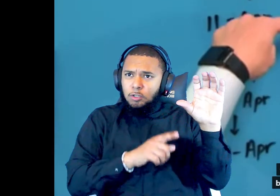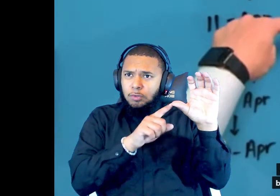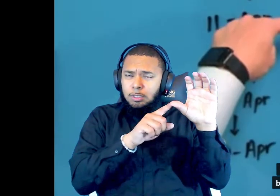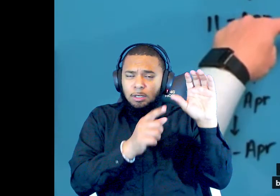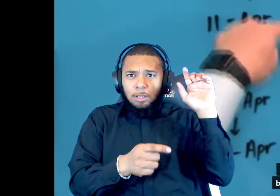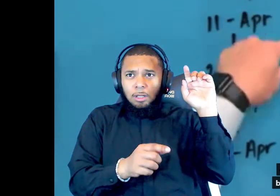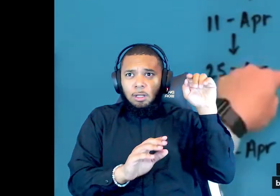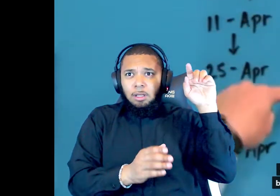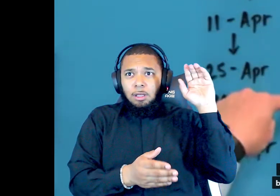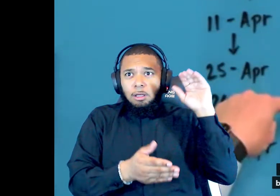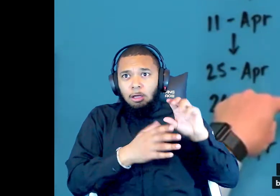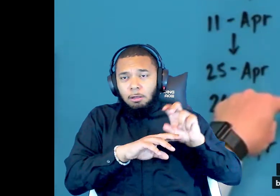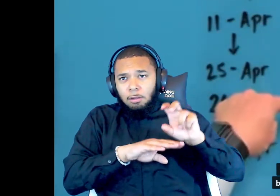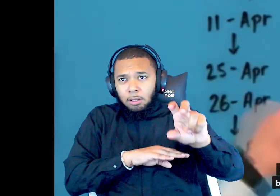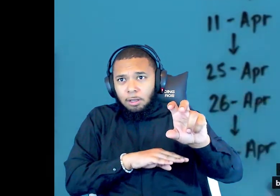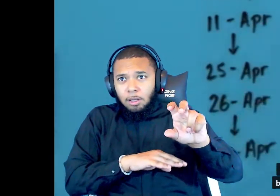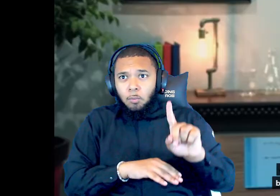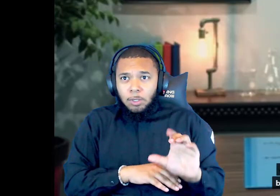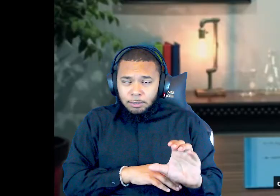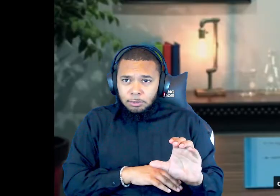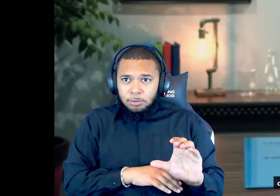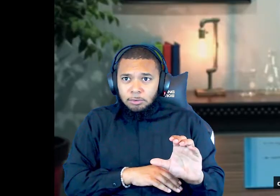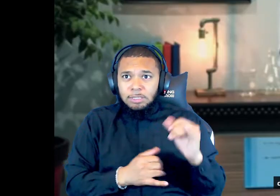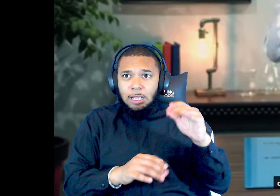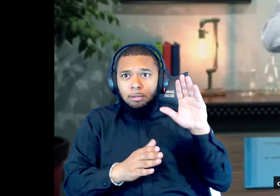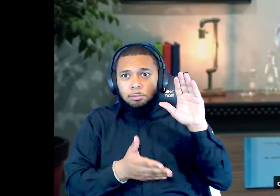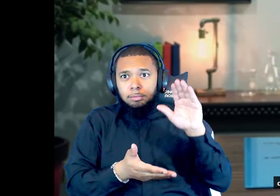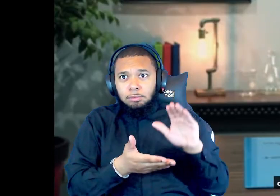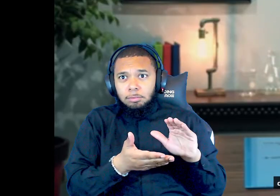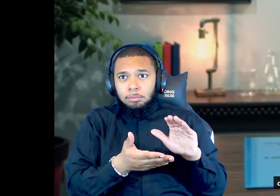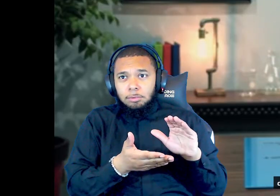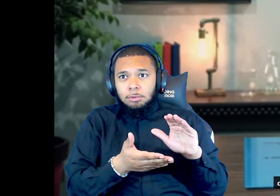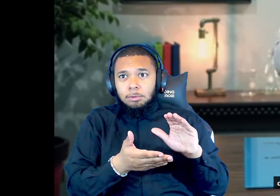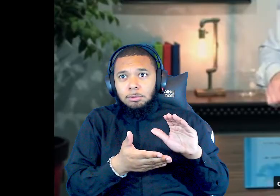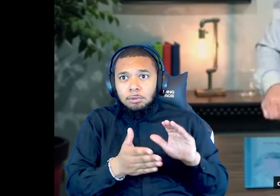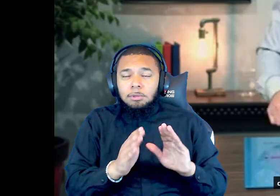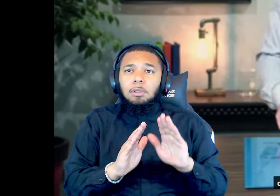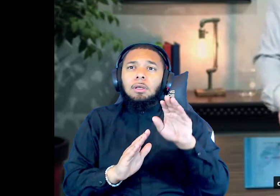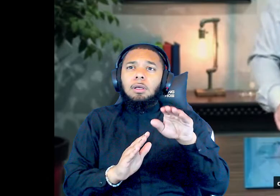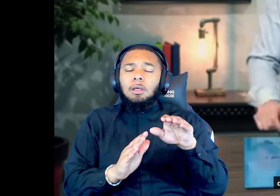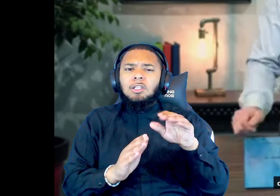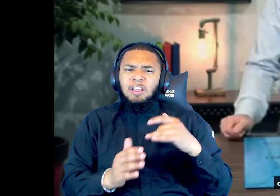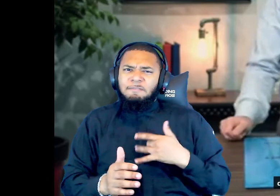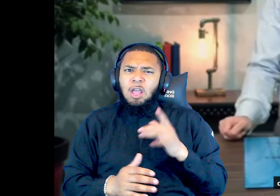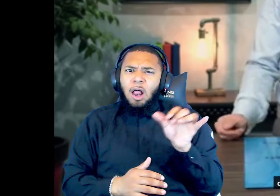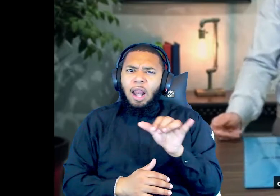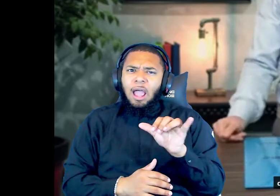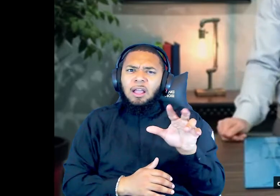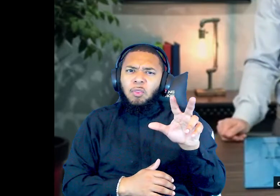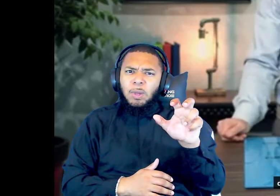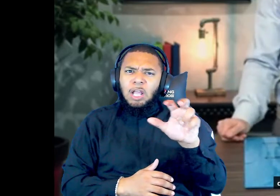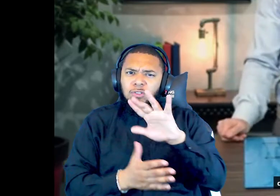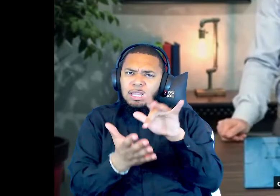100 bucks, and we went back up to 300. Does it seem like the middle of that data is 300?